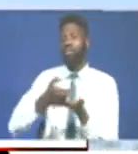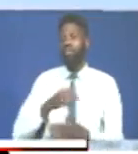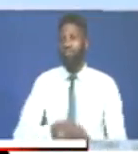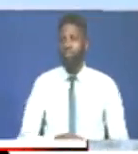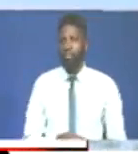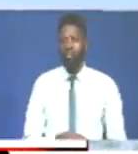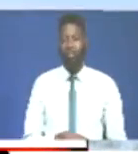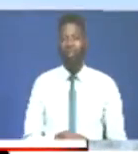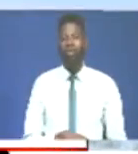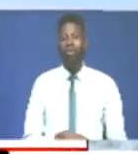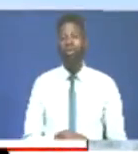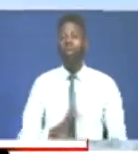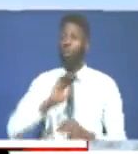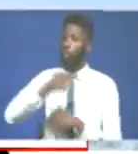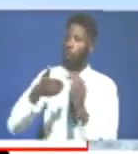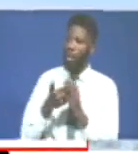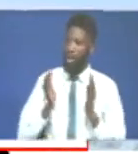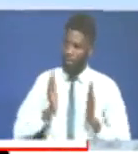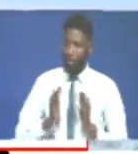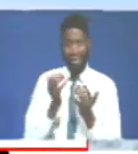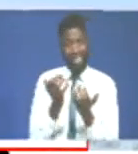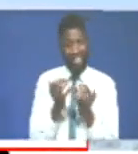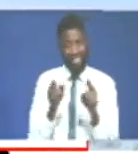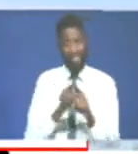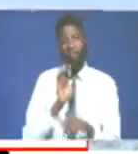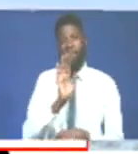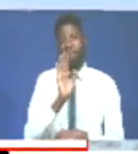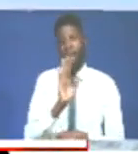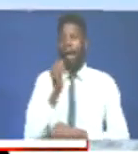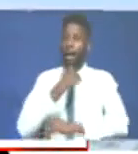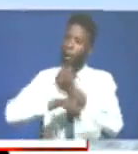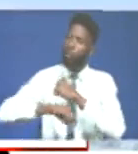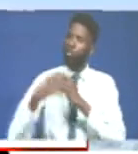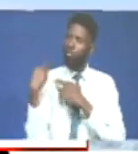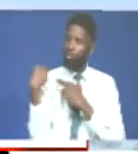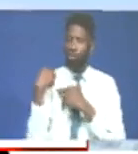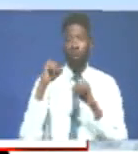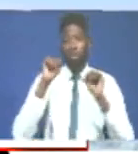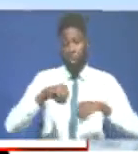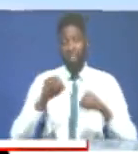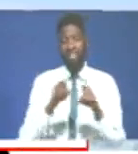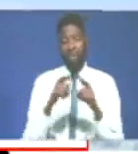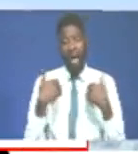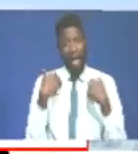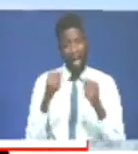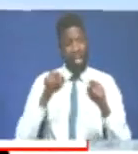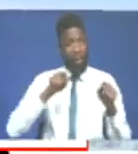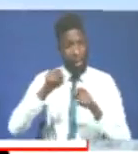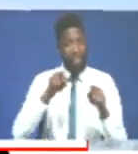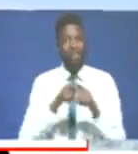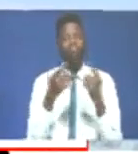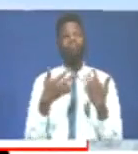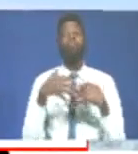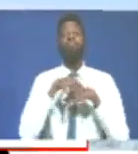is supposed to take it is bit, so that mental health is mainstream, and